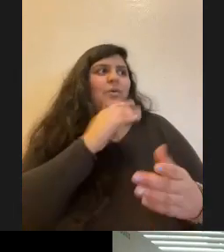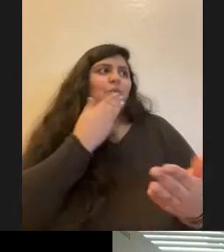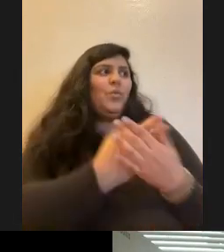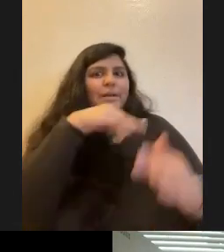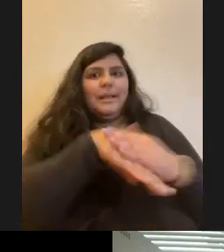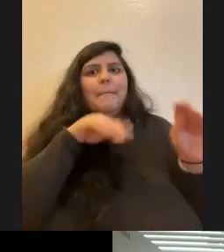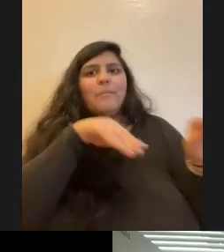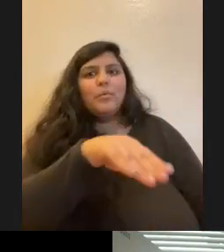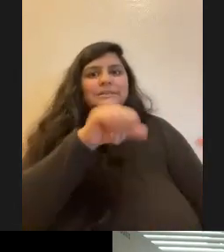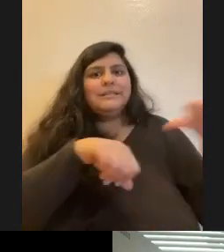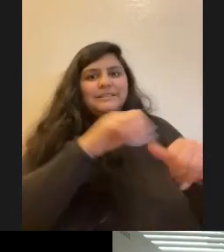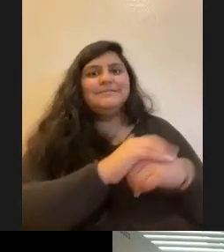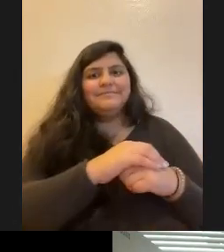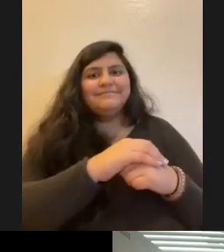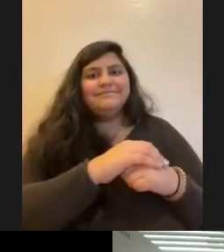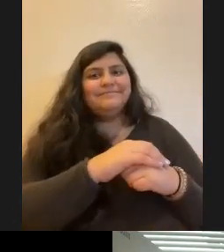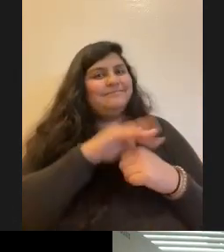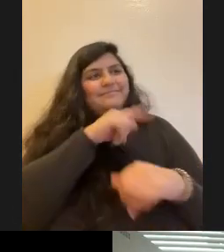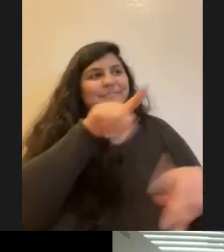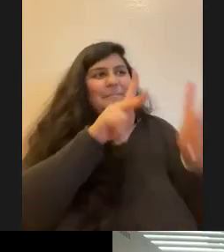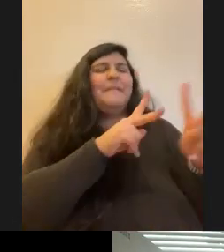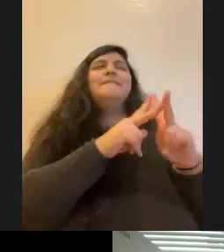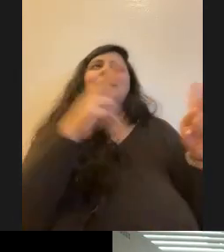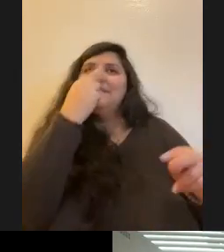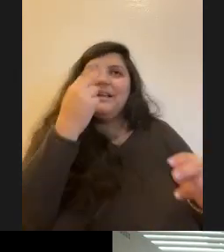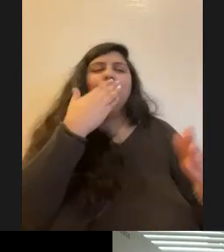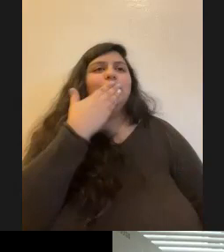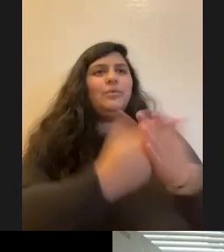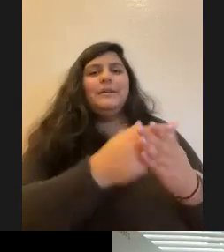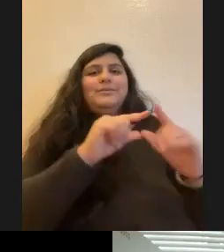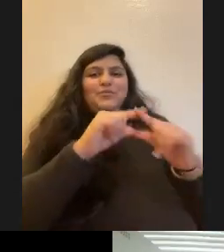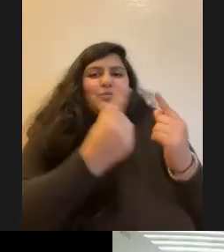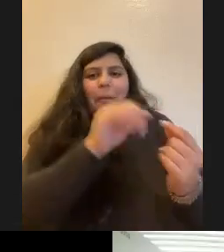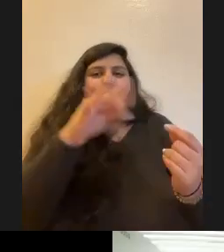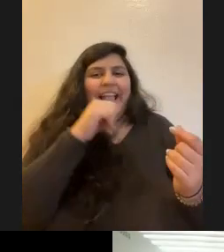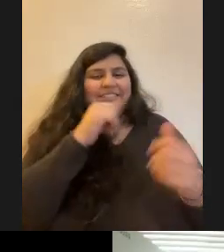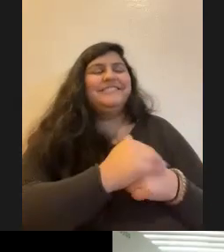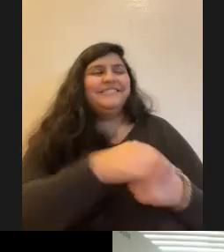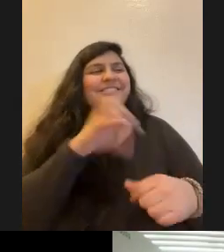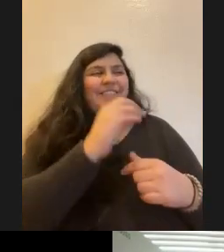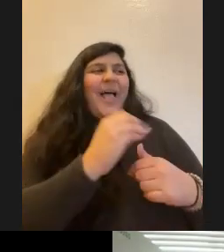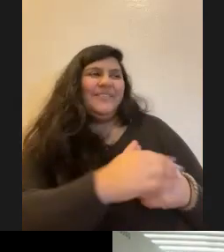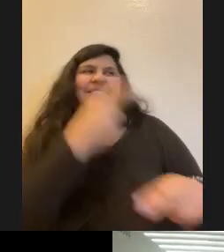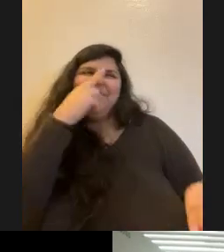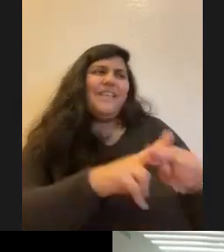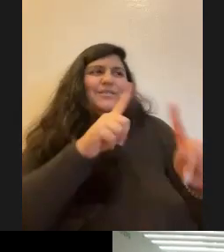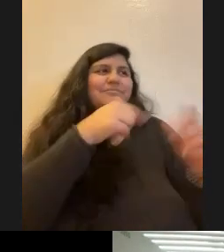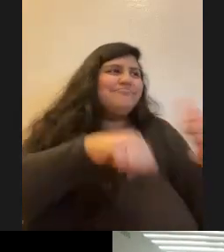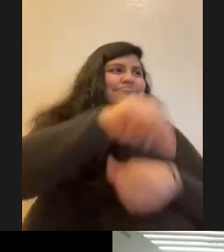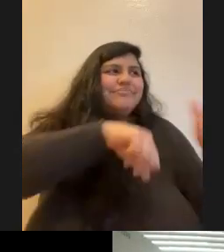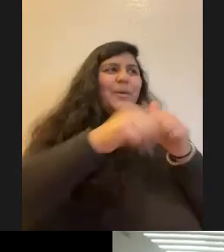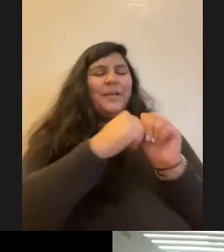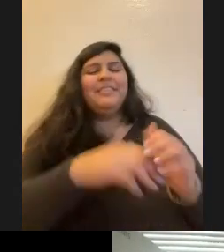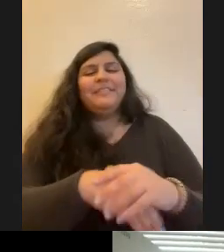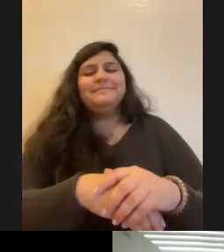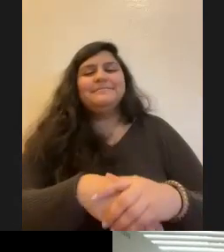Miss folks are also just what a funny bunch of gals. So much fun to hang out with. They're the best.